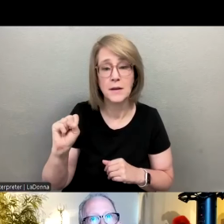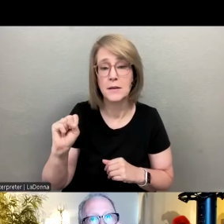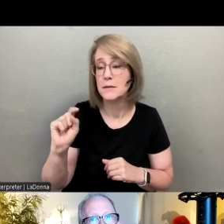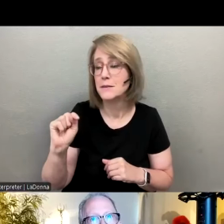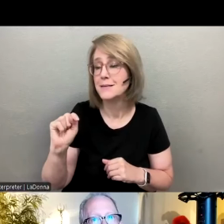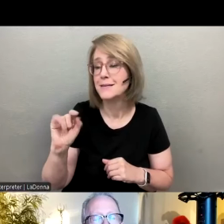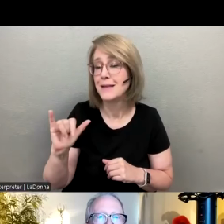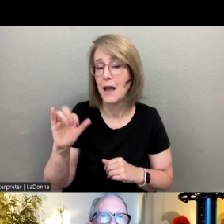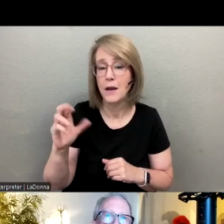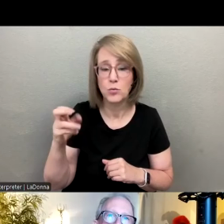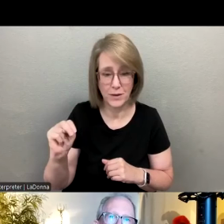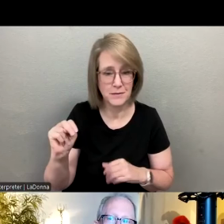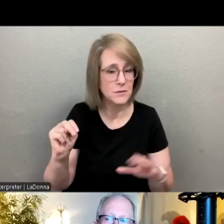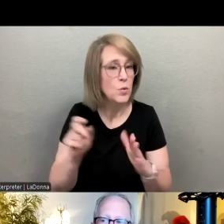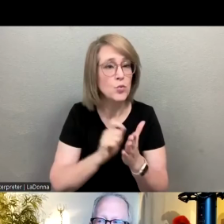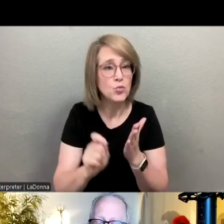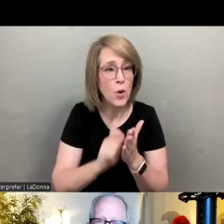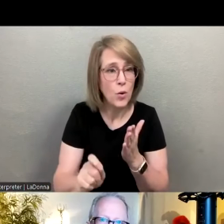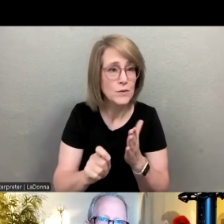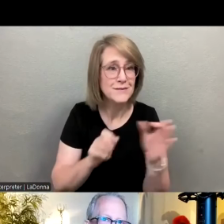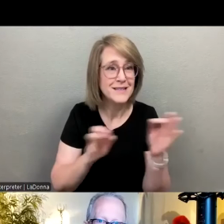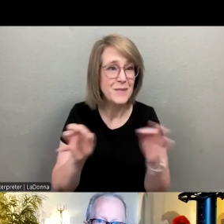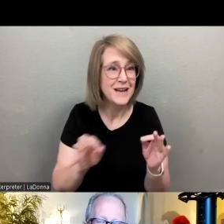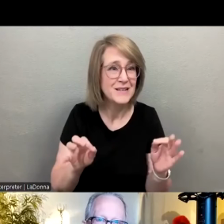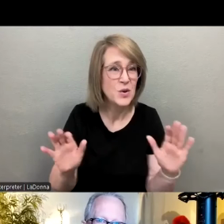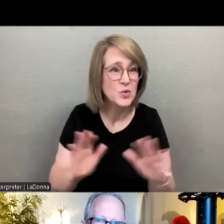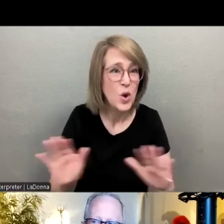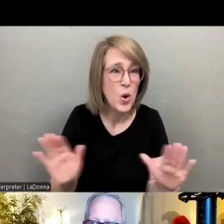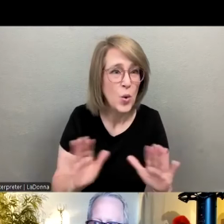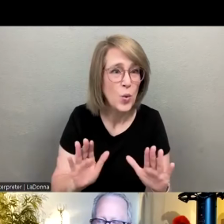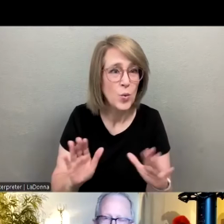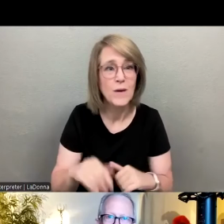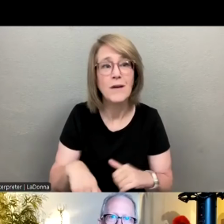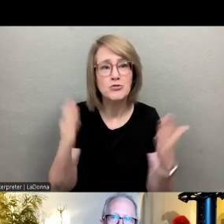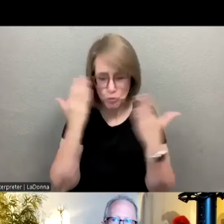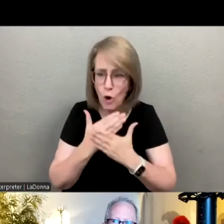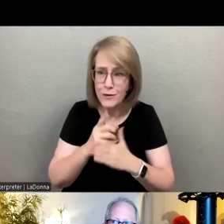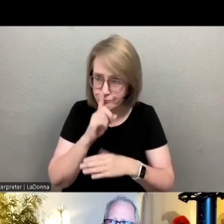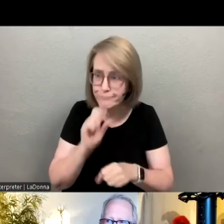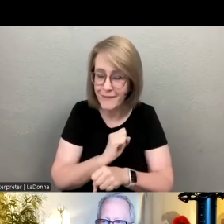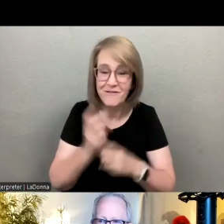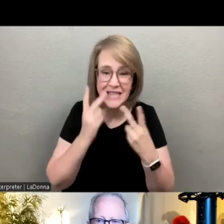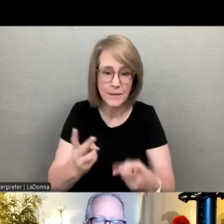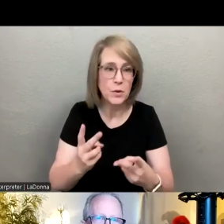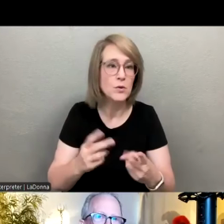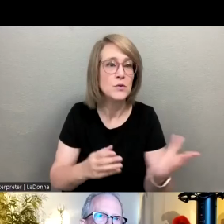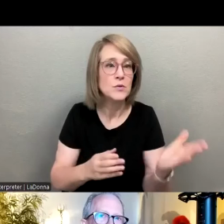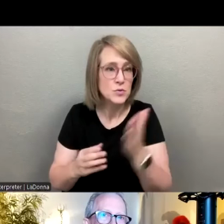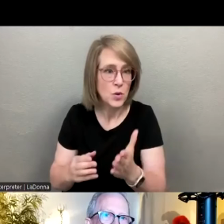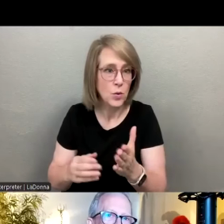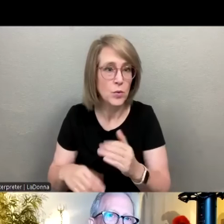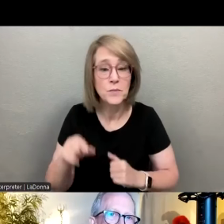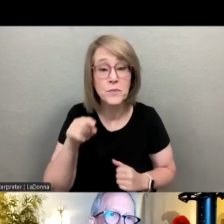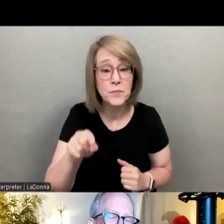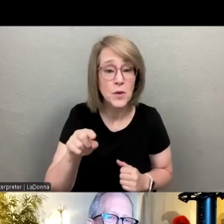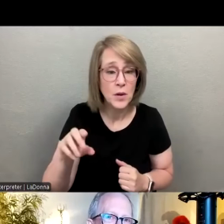he wanted to show people what it's actually like. Silouan, why did you write Who Am I? And were you aware of any of these other